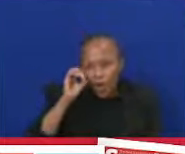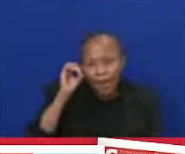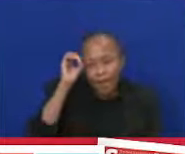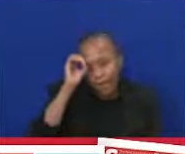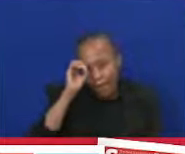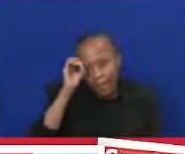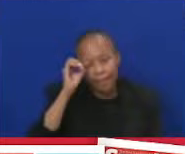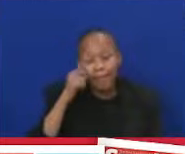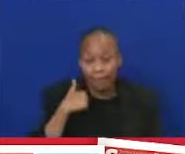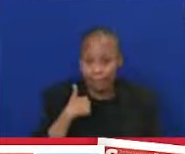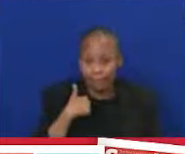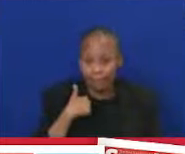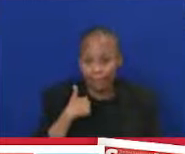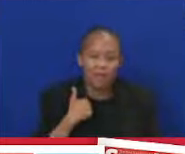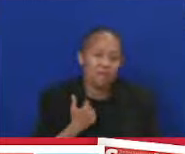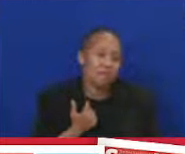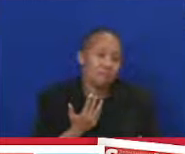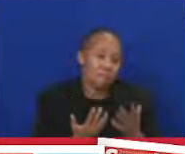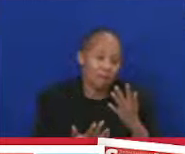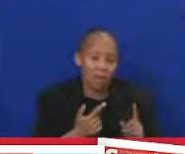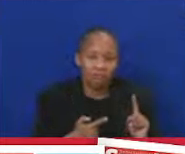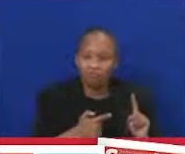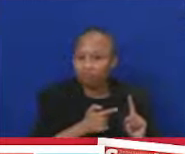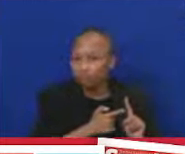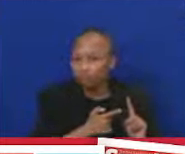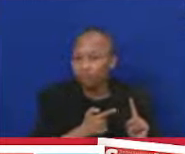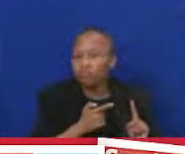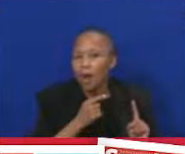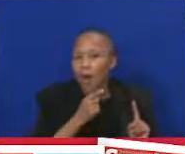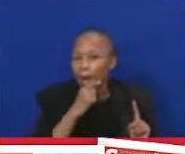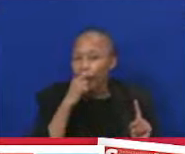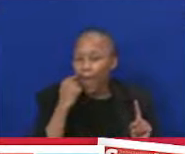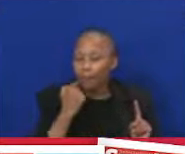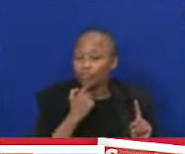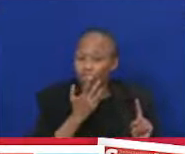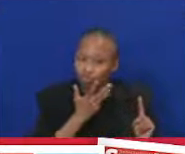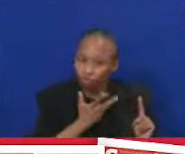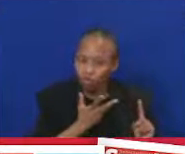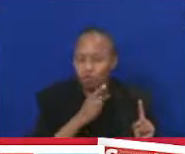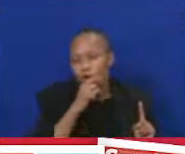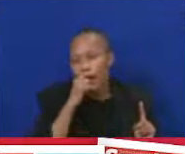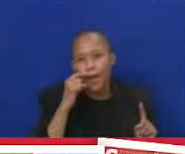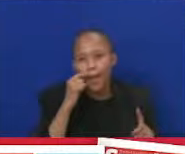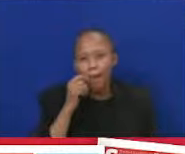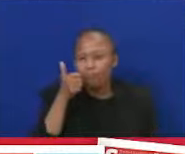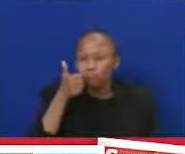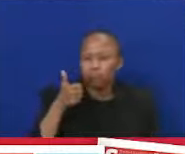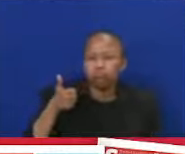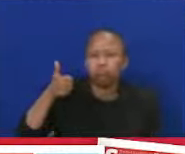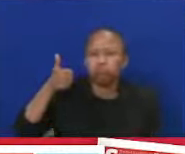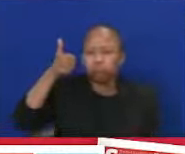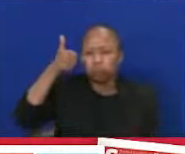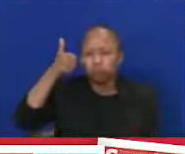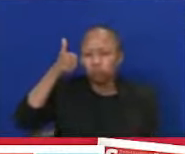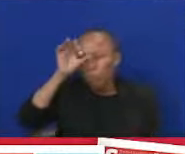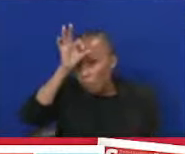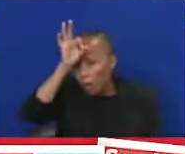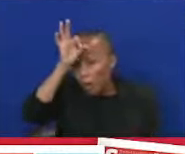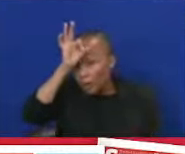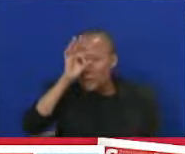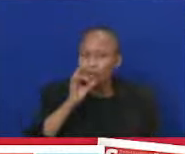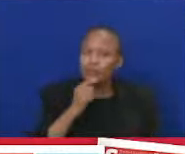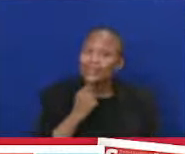and dropped the names of senior police officials in order maybe to intimidate us that he